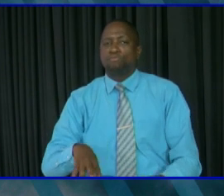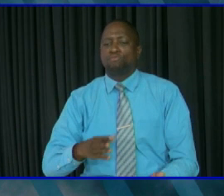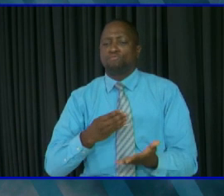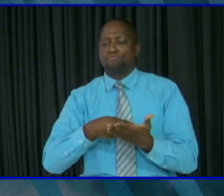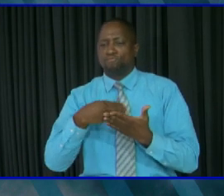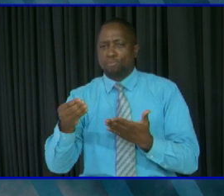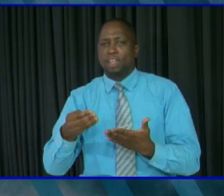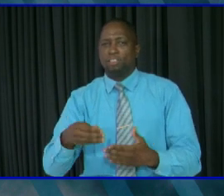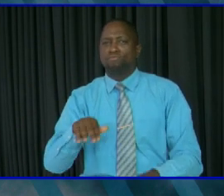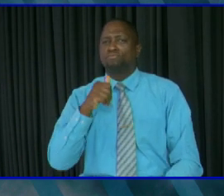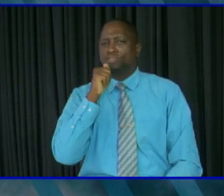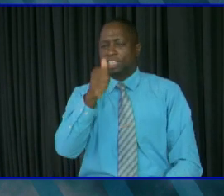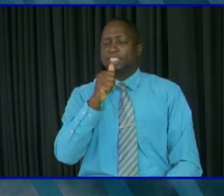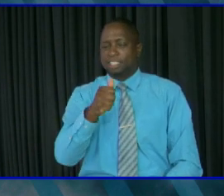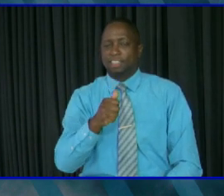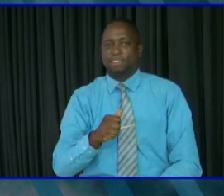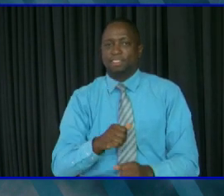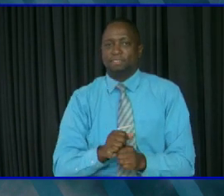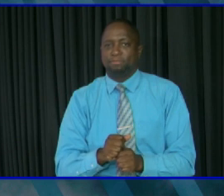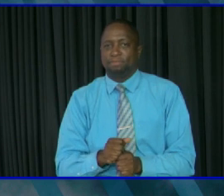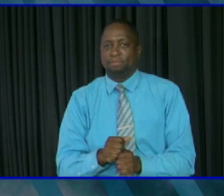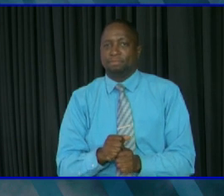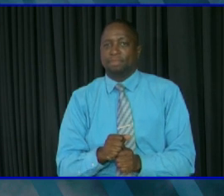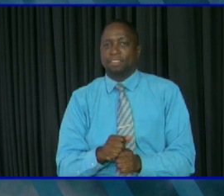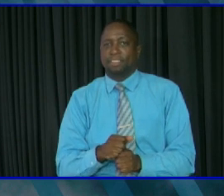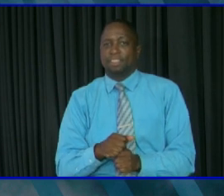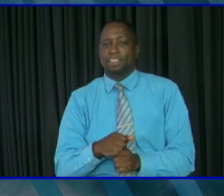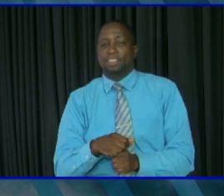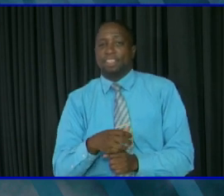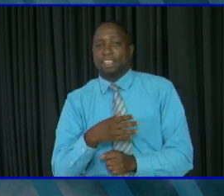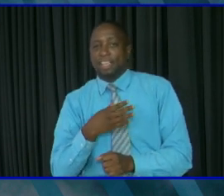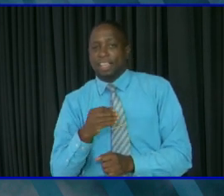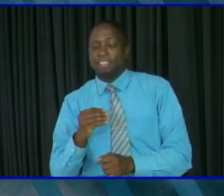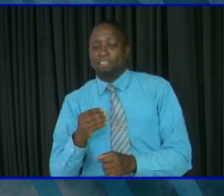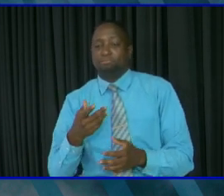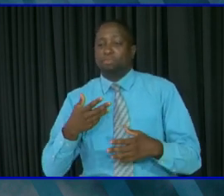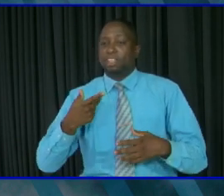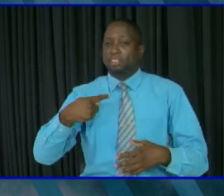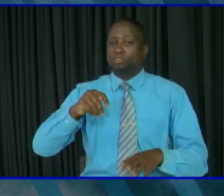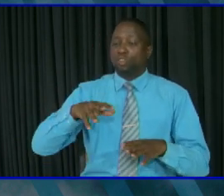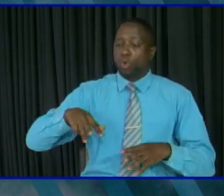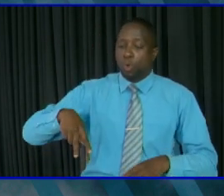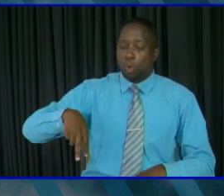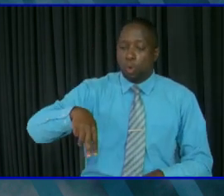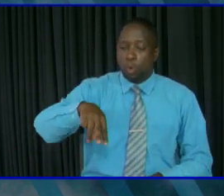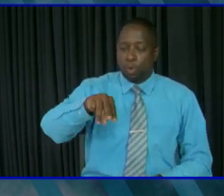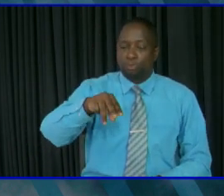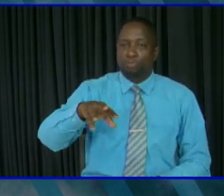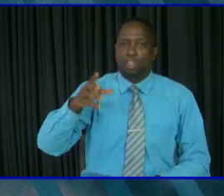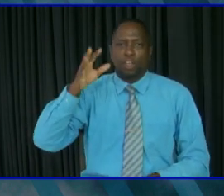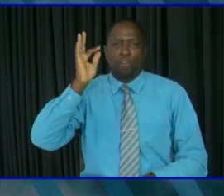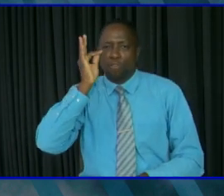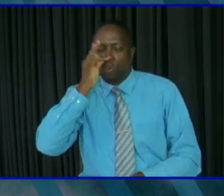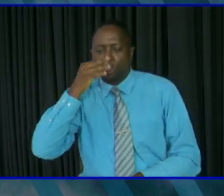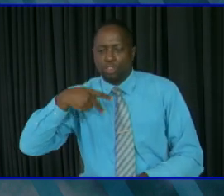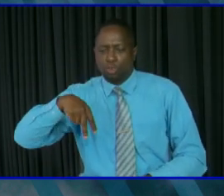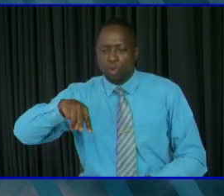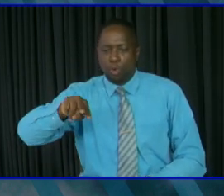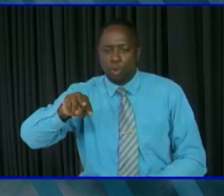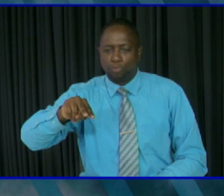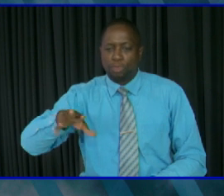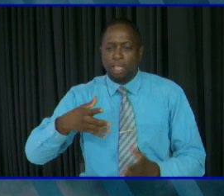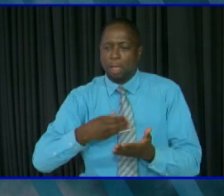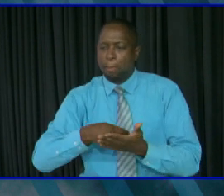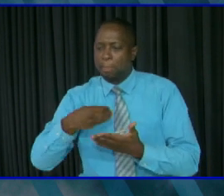yourselves.' And while they went to buy, the bridegroom came, and they that were ready went in